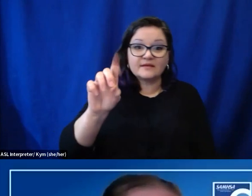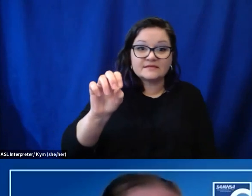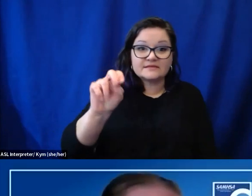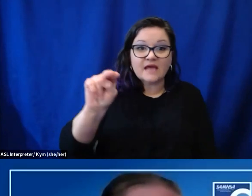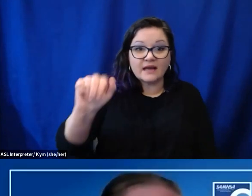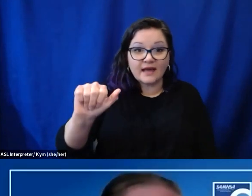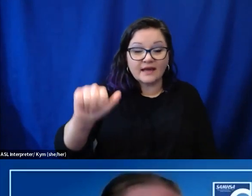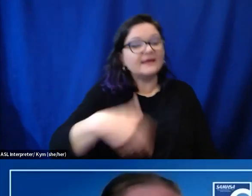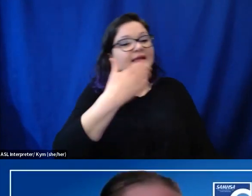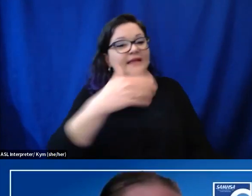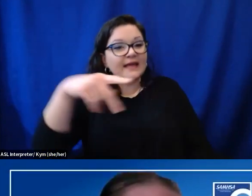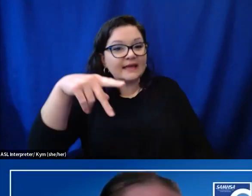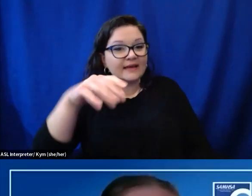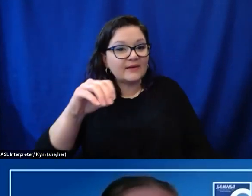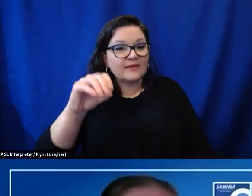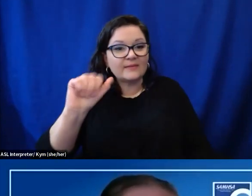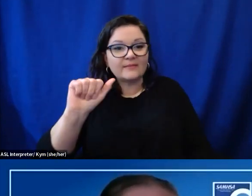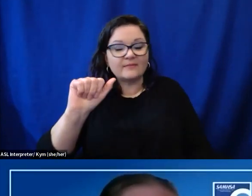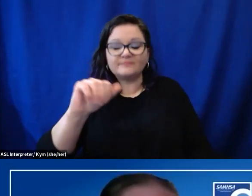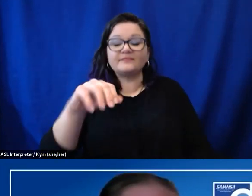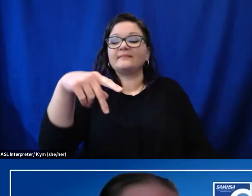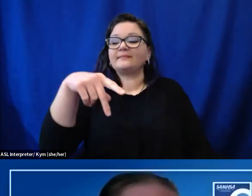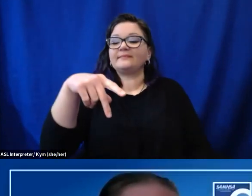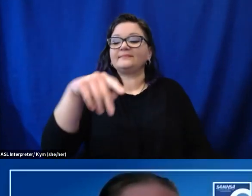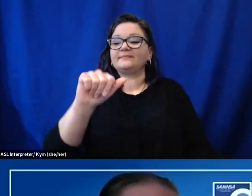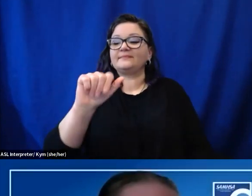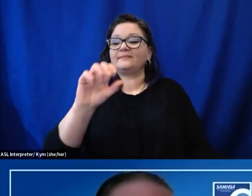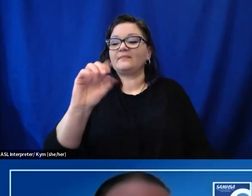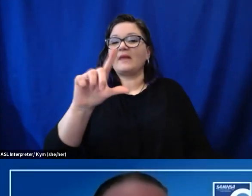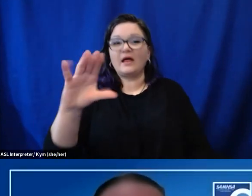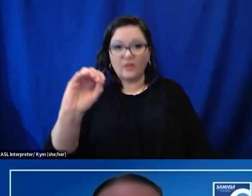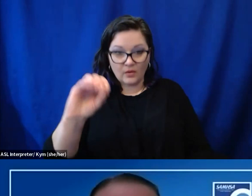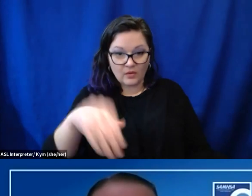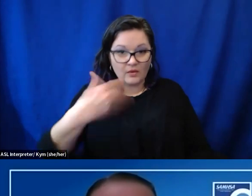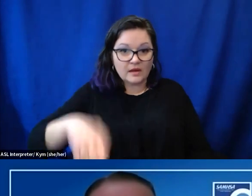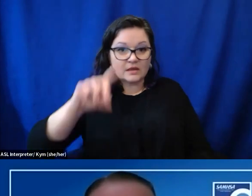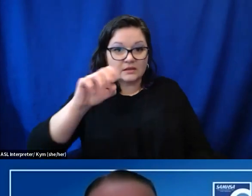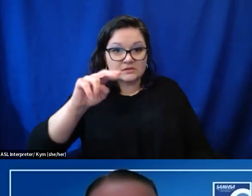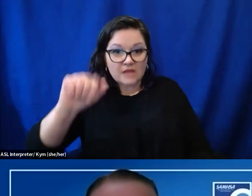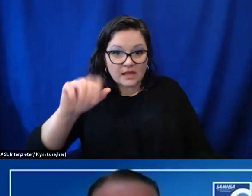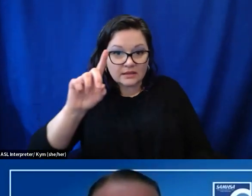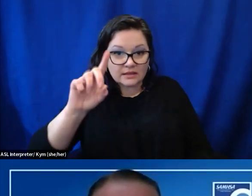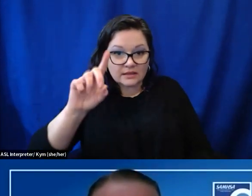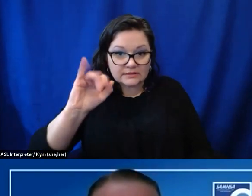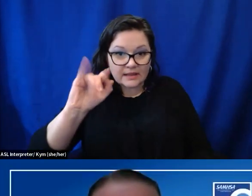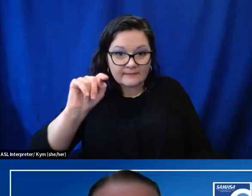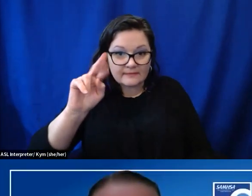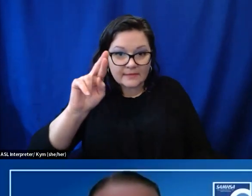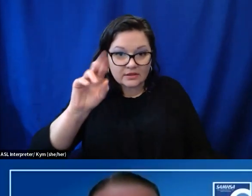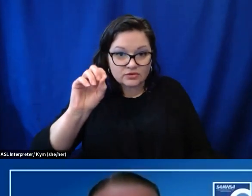Thank you, Paolo. Hi, everybody. My name is Donna Dimitrovic. I'm